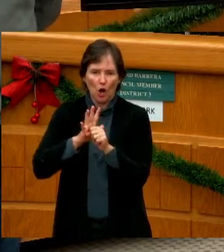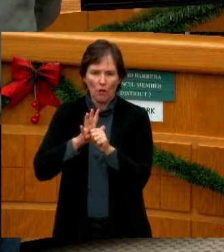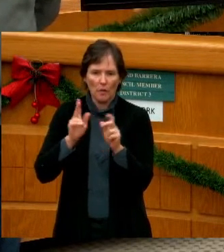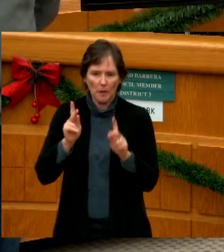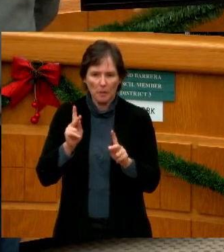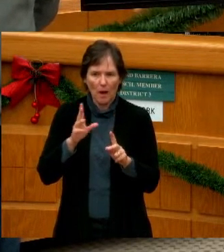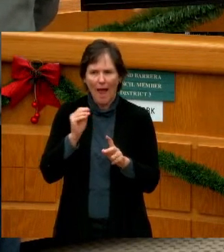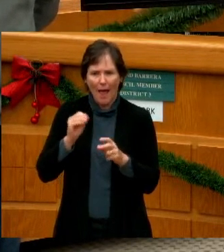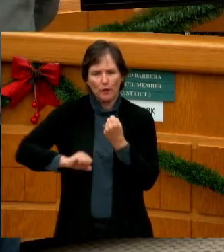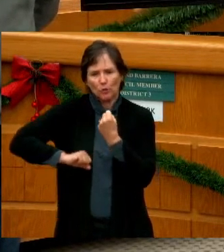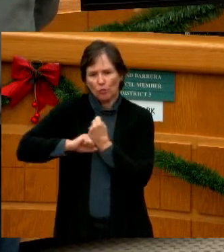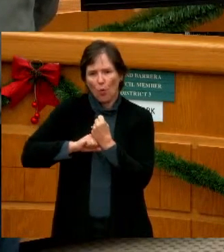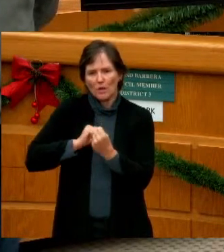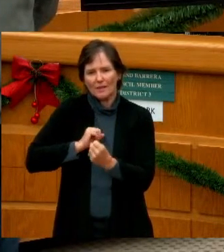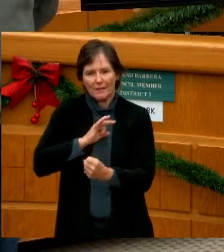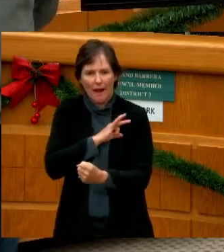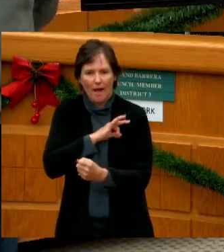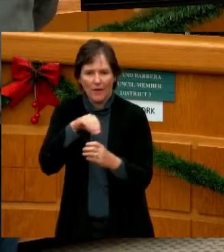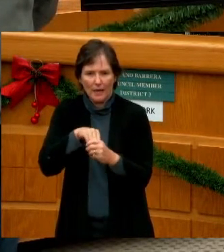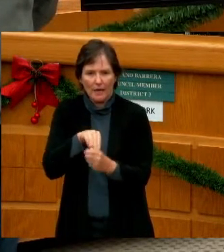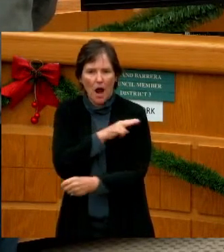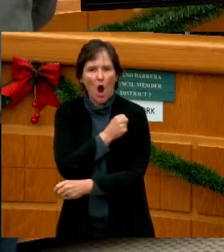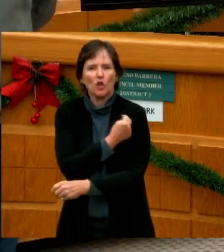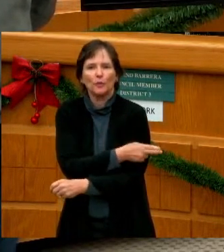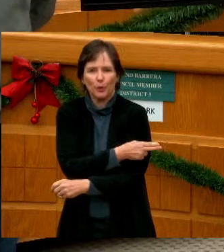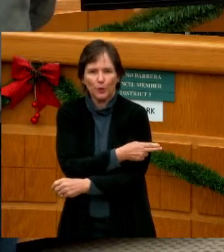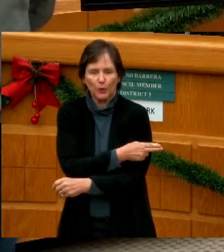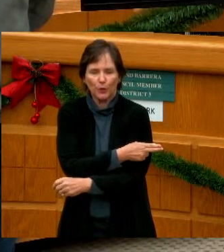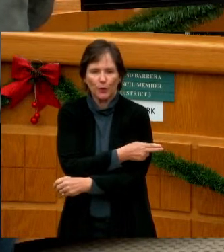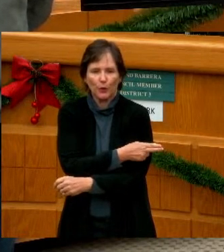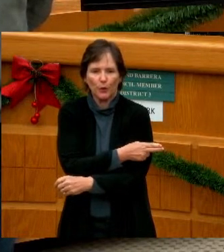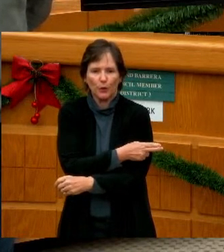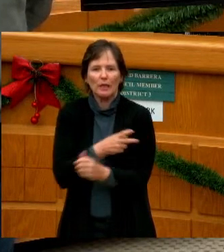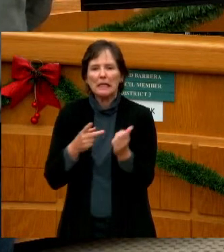actually working with COVID-19 patients, as well as ancillary staff,